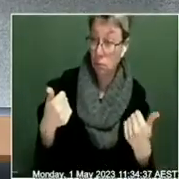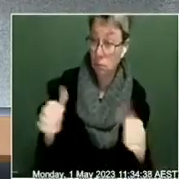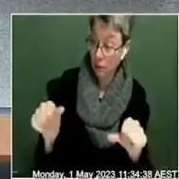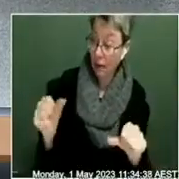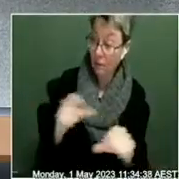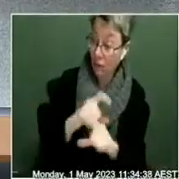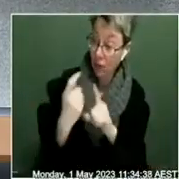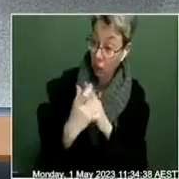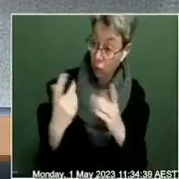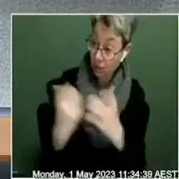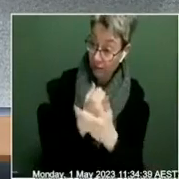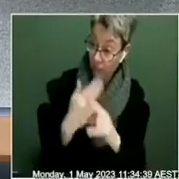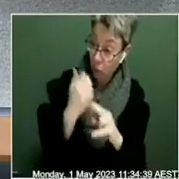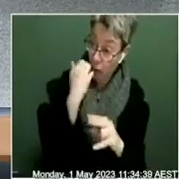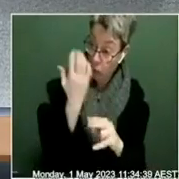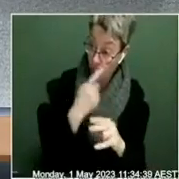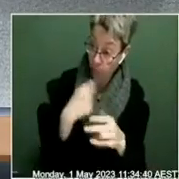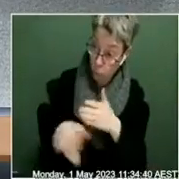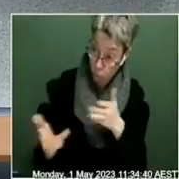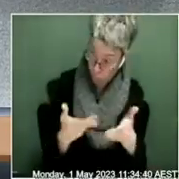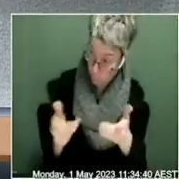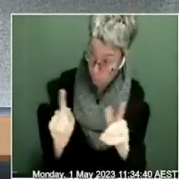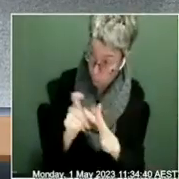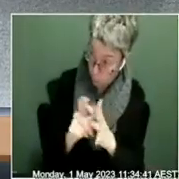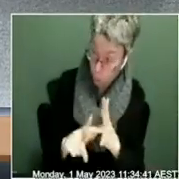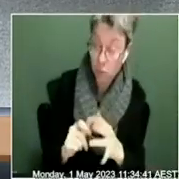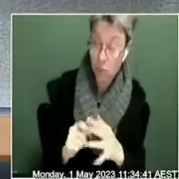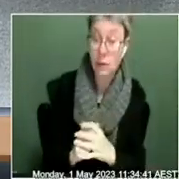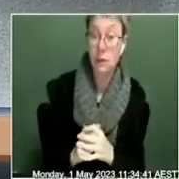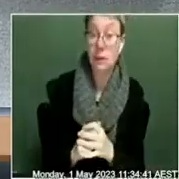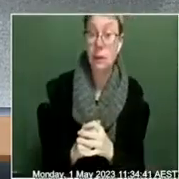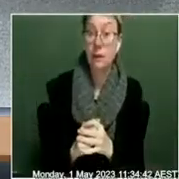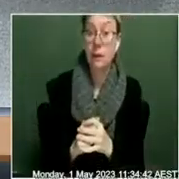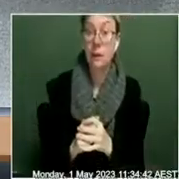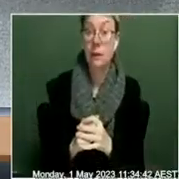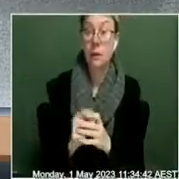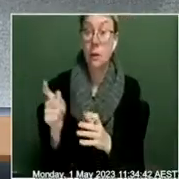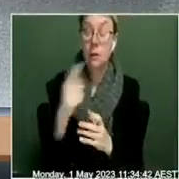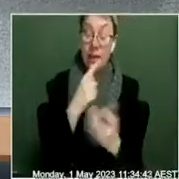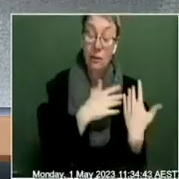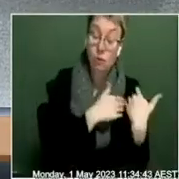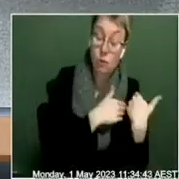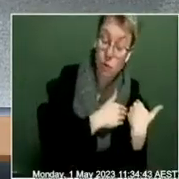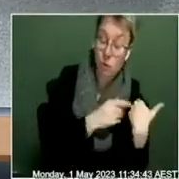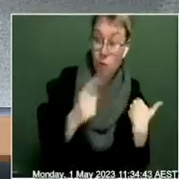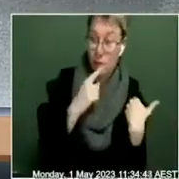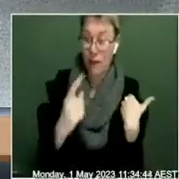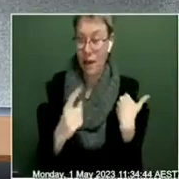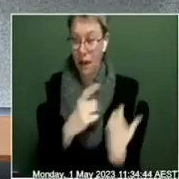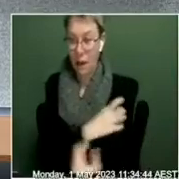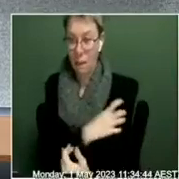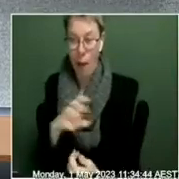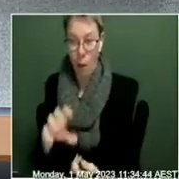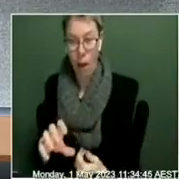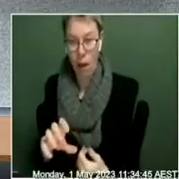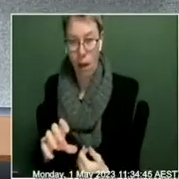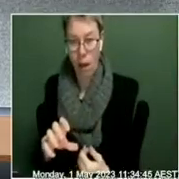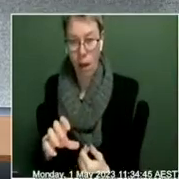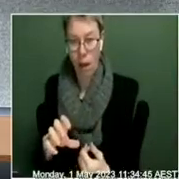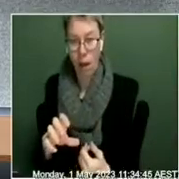idea that those forum members that include some departmental staff and critically